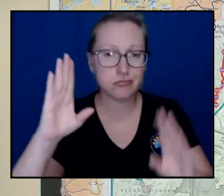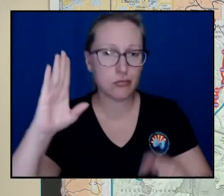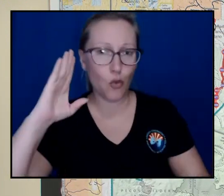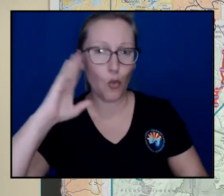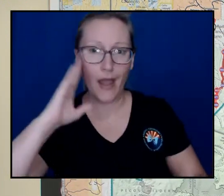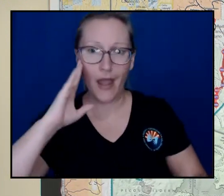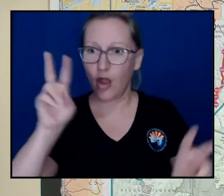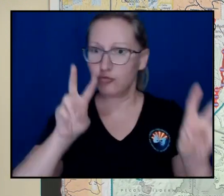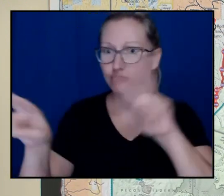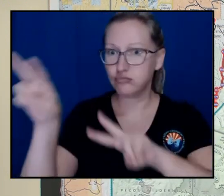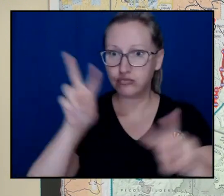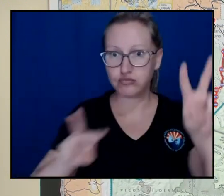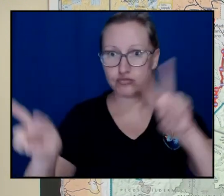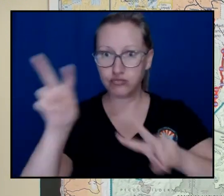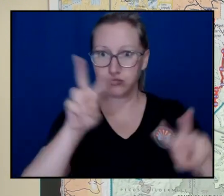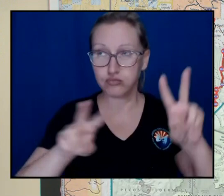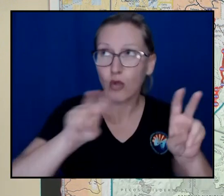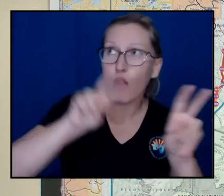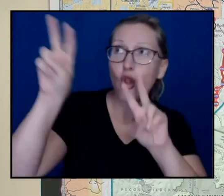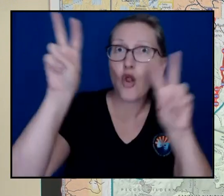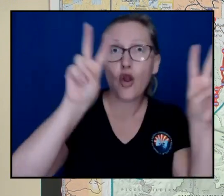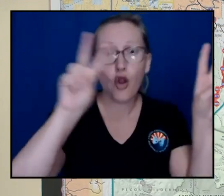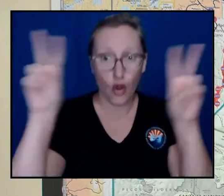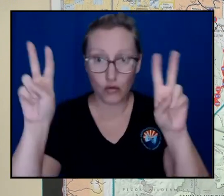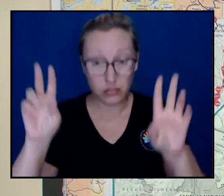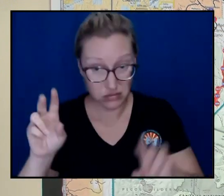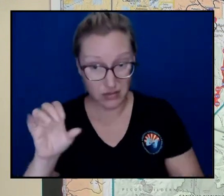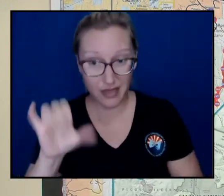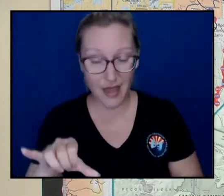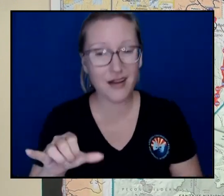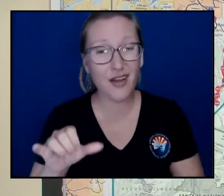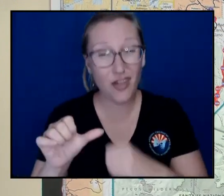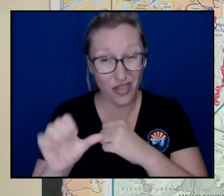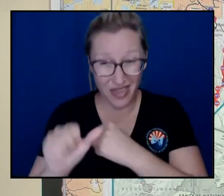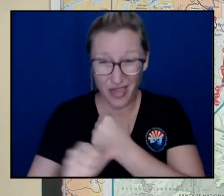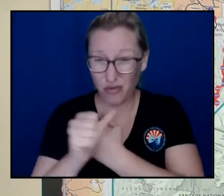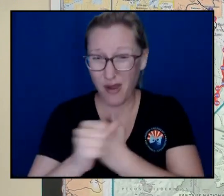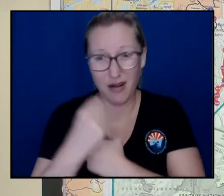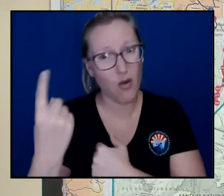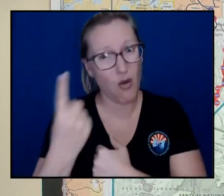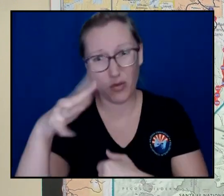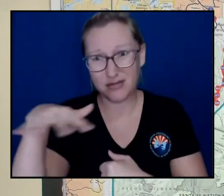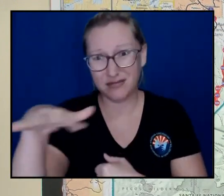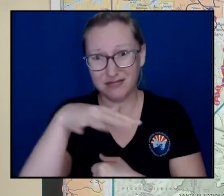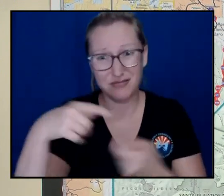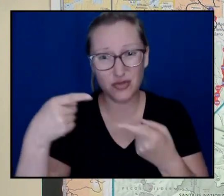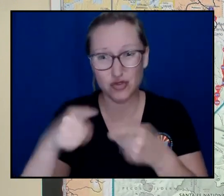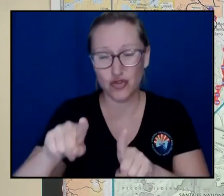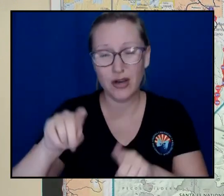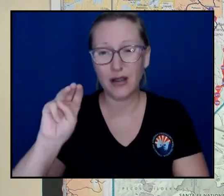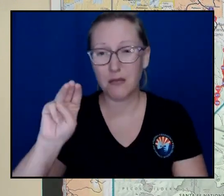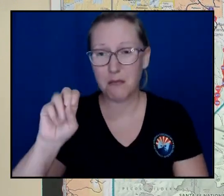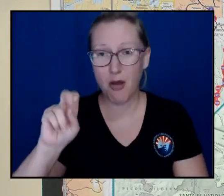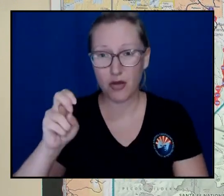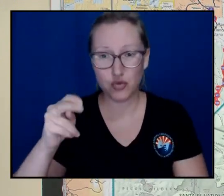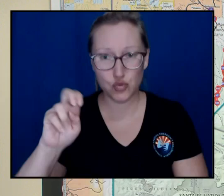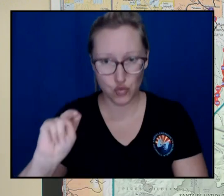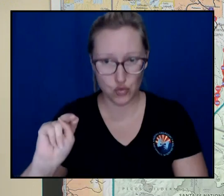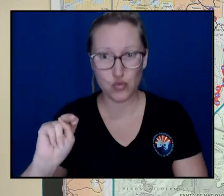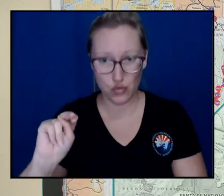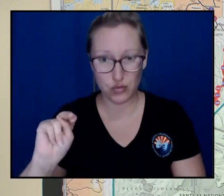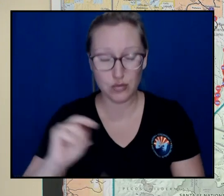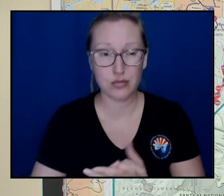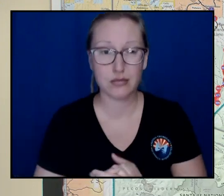day, because the threat of flash flooding is always going to be present out here in monsoon season. So the other thing to